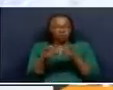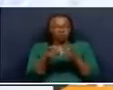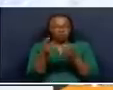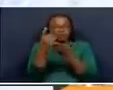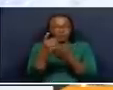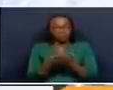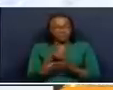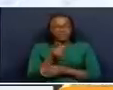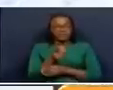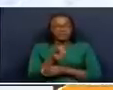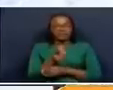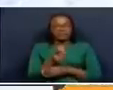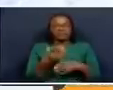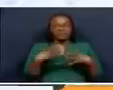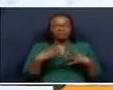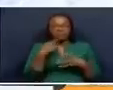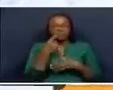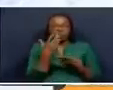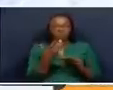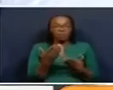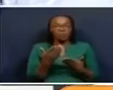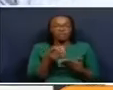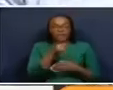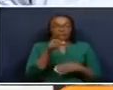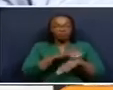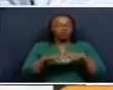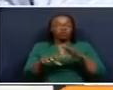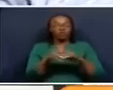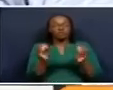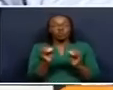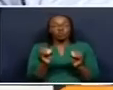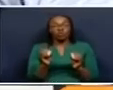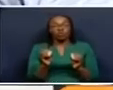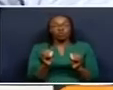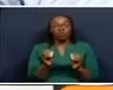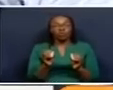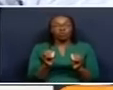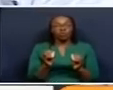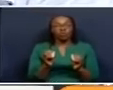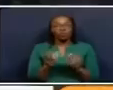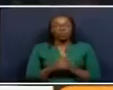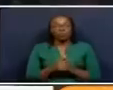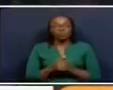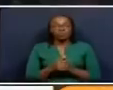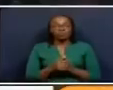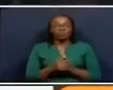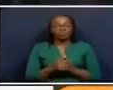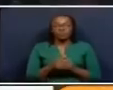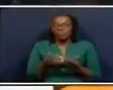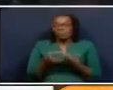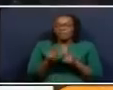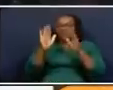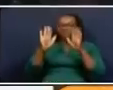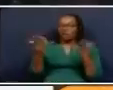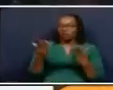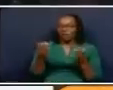debates weren't people they were going to be comfortable with, present company excluded. But what should it matter? If I'm